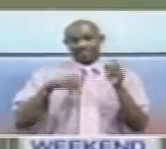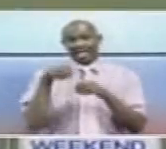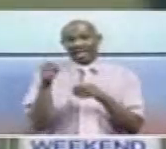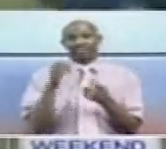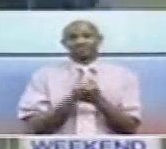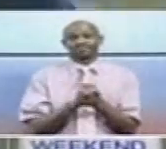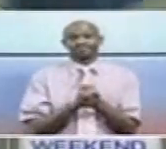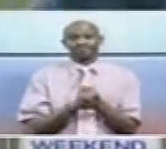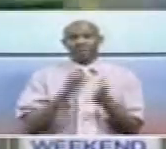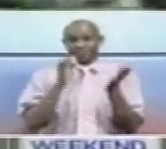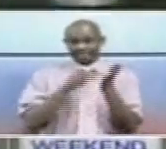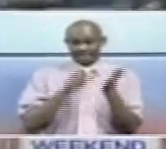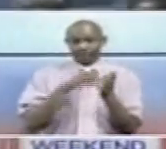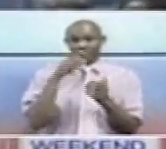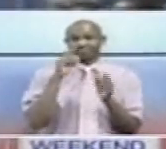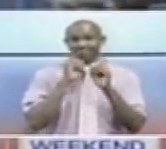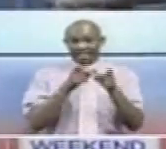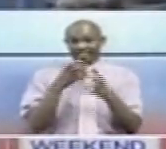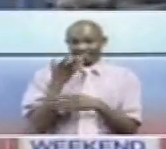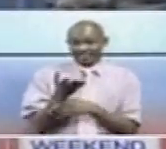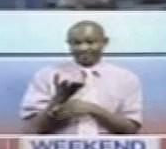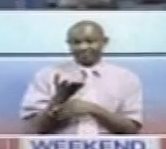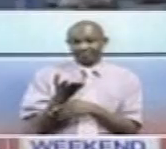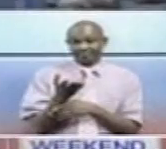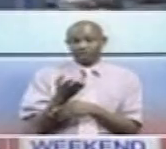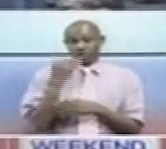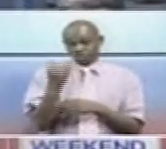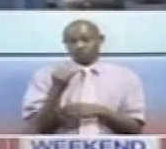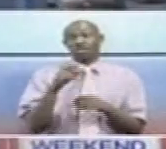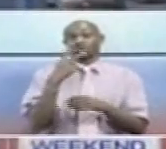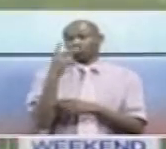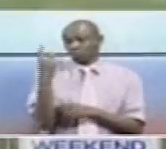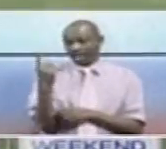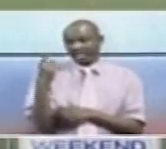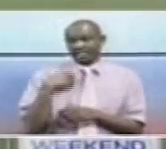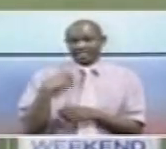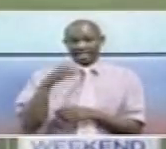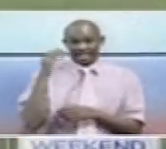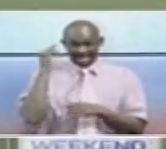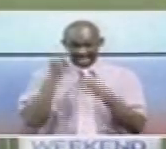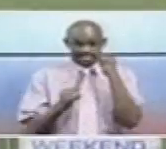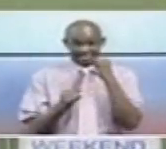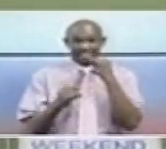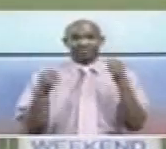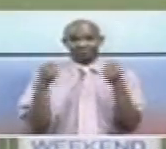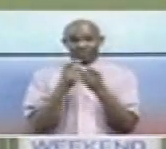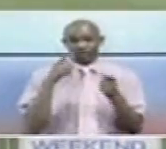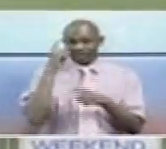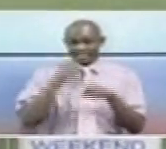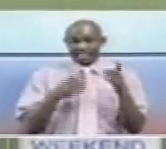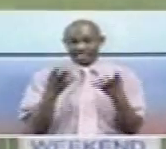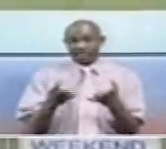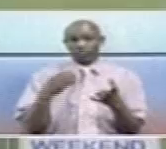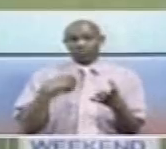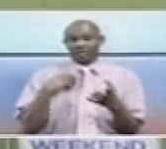Migwaini. Machakos talents piped Machakos youth 2-1 in the last match of the day. This year's tournament will be